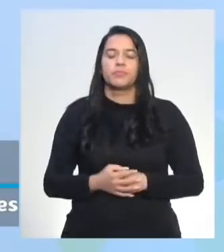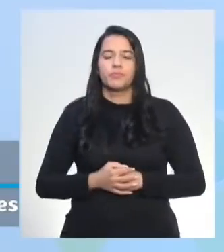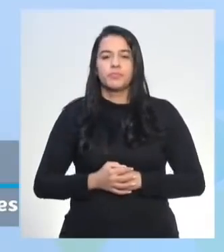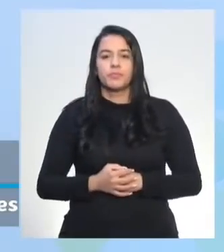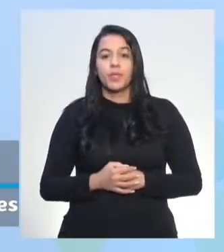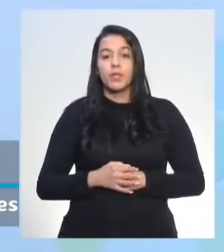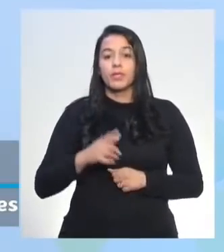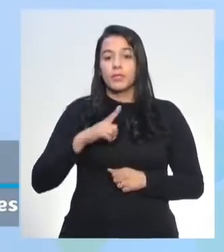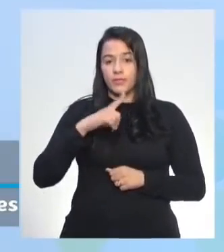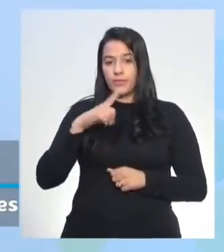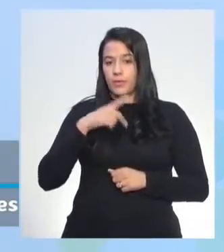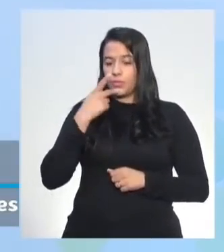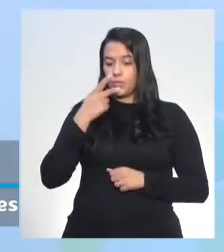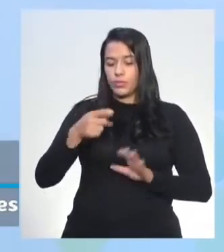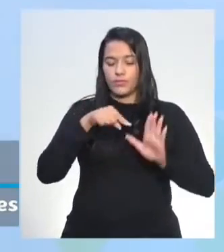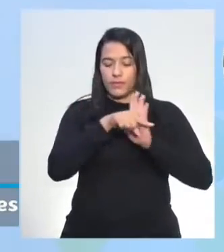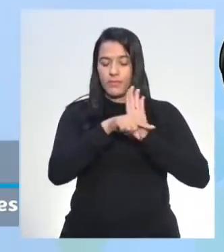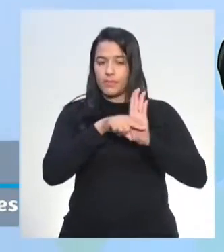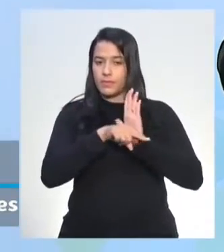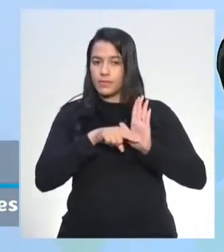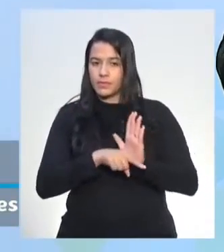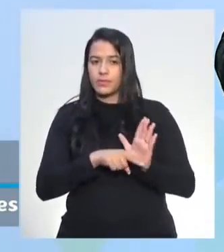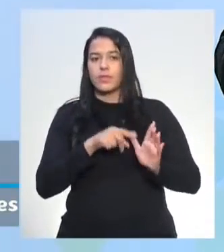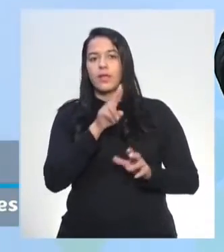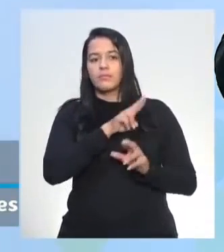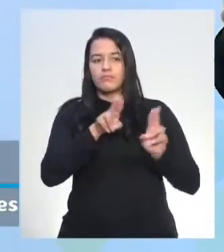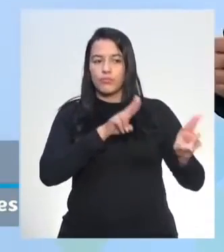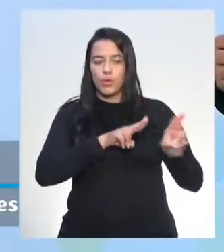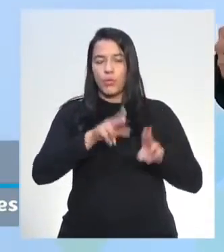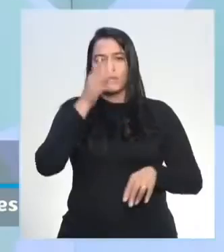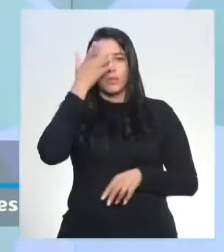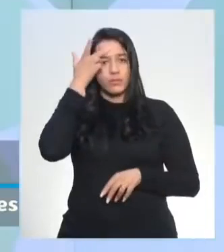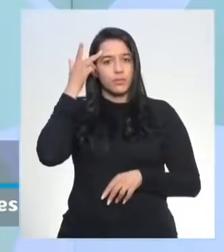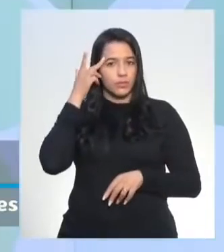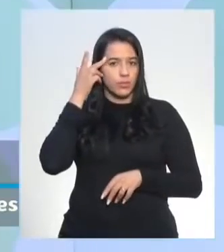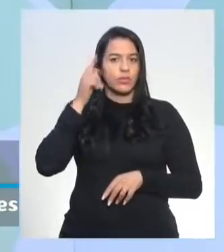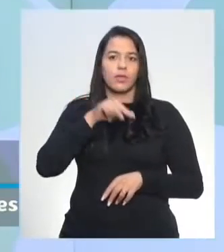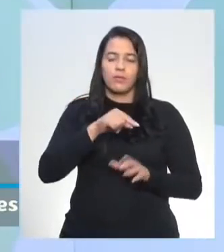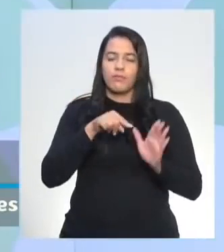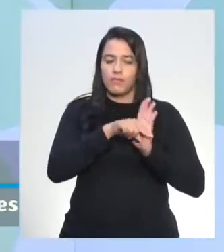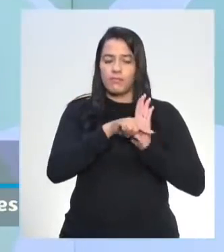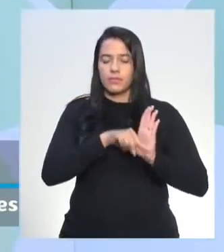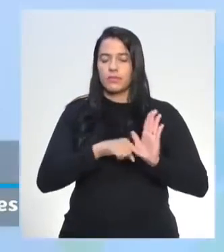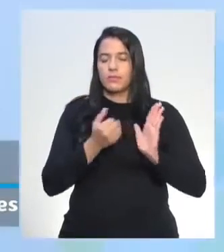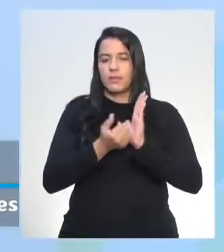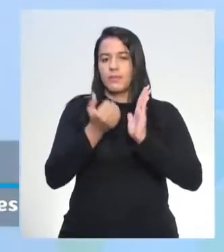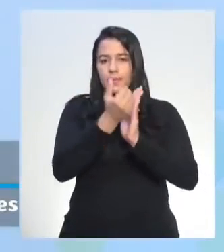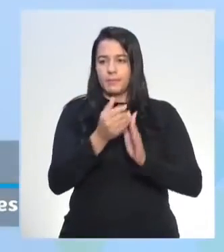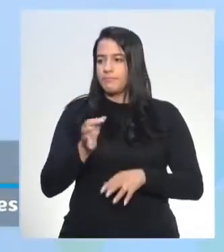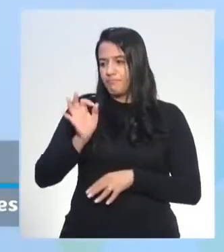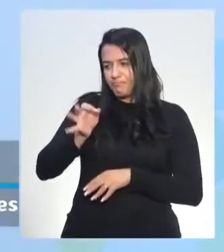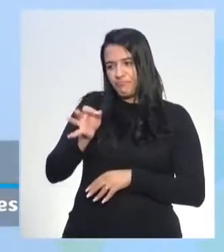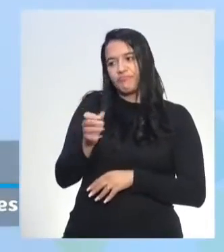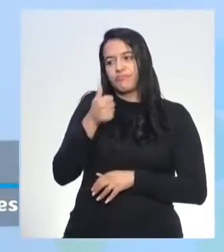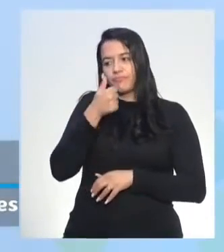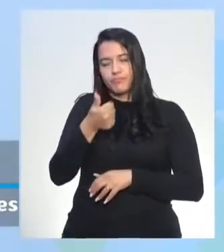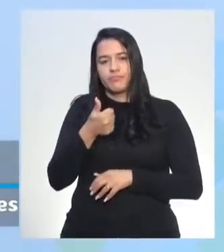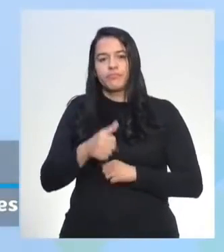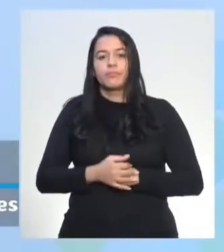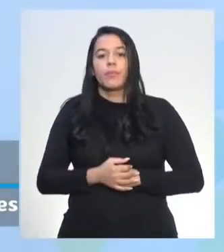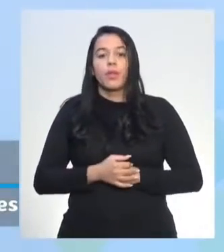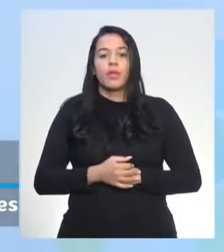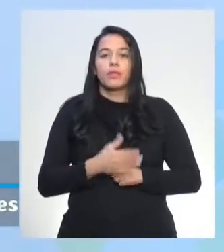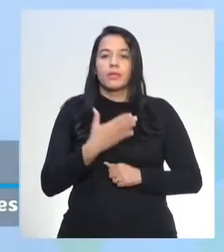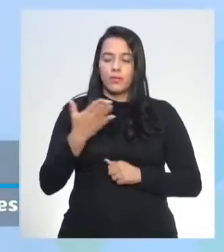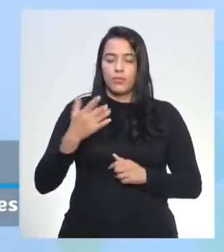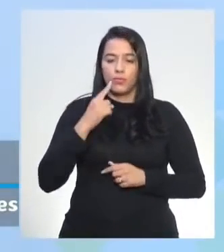que vai pesquisar um pouquinho sobre essas pessoas mencionadas. Pesquisa sobre né? os escritores, muito bem. A Júlia colocou uma linguagem é